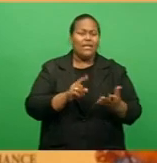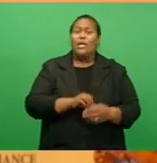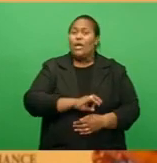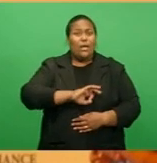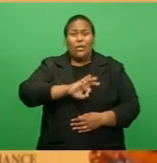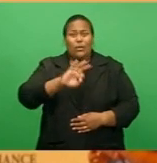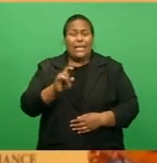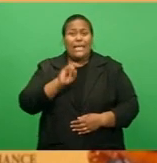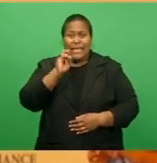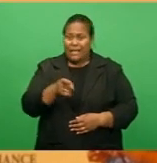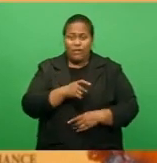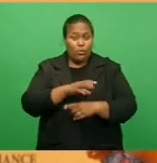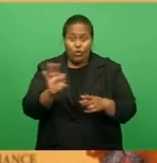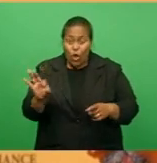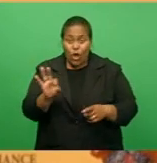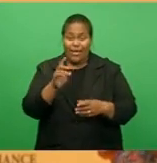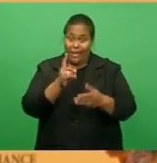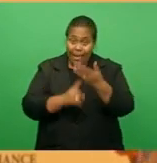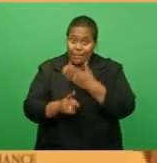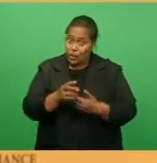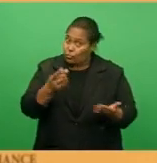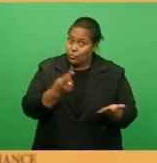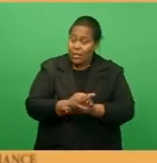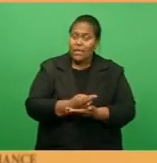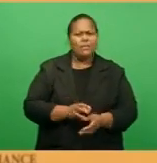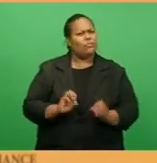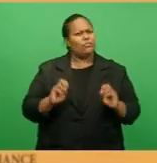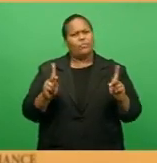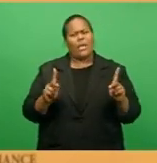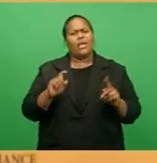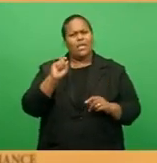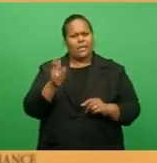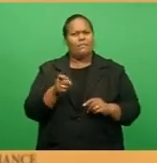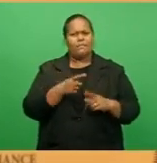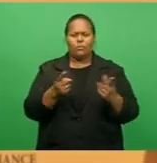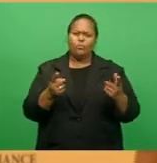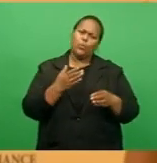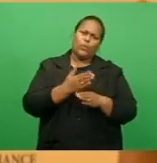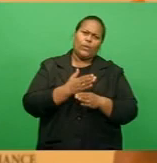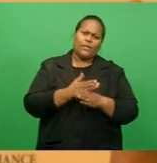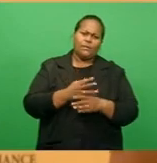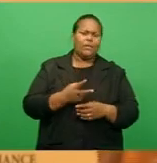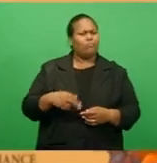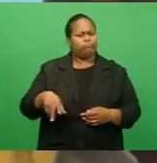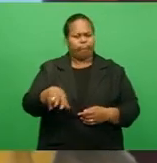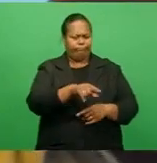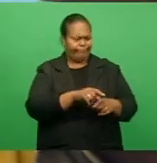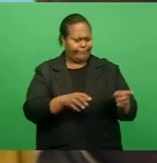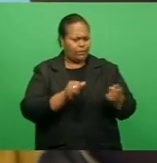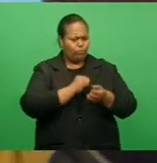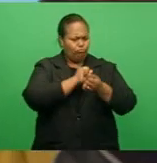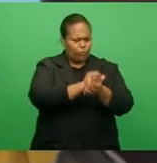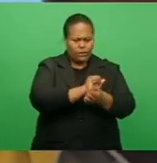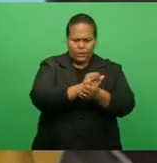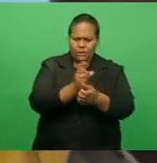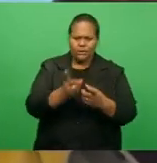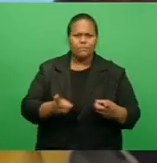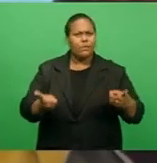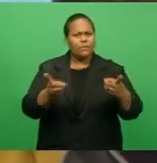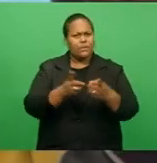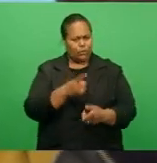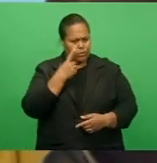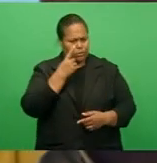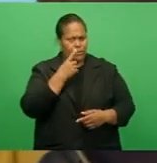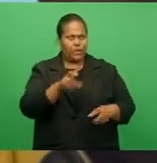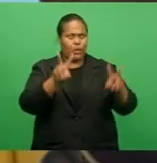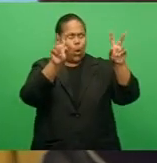going to materialize them. It's okay if you walk around the various prison, departments and you see relevant quotes